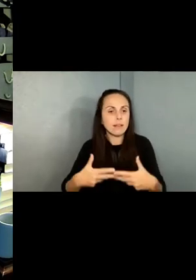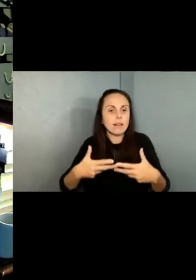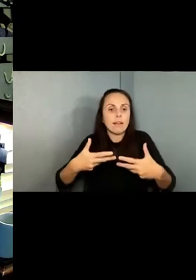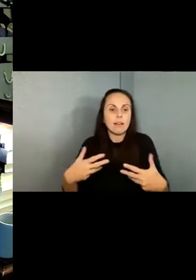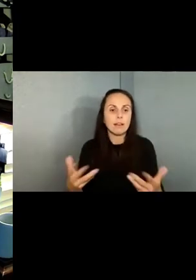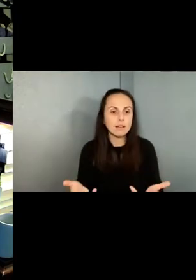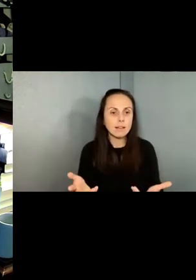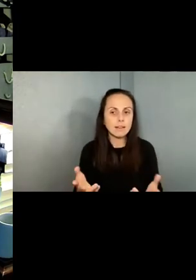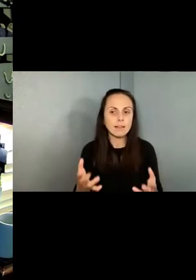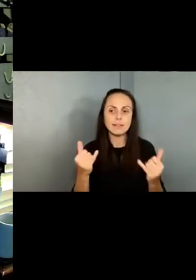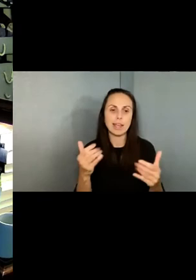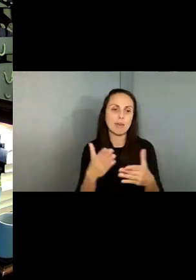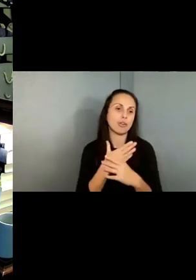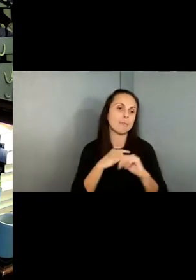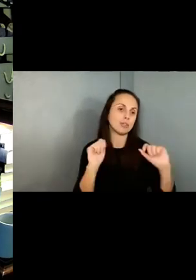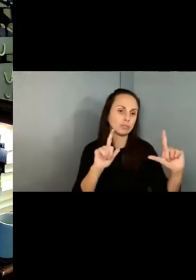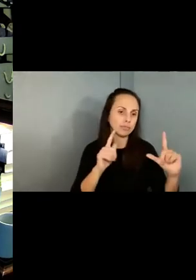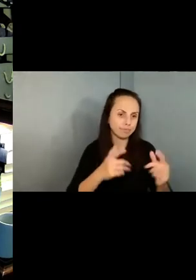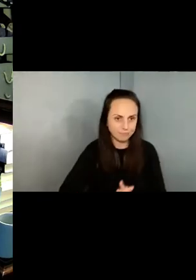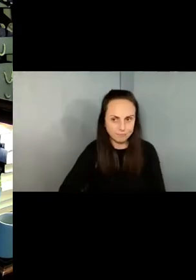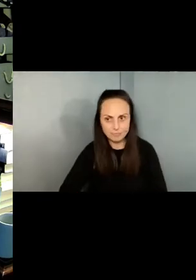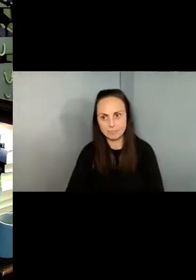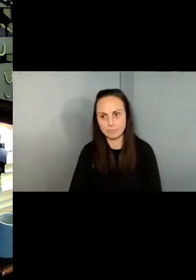Now I'm going to share my screen.